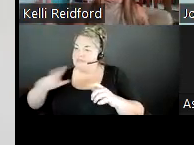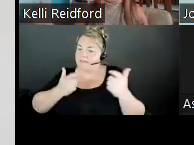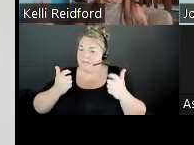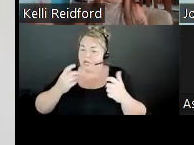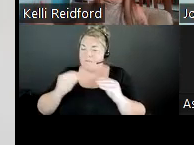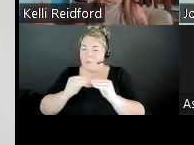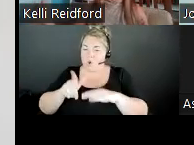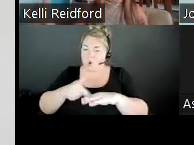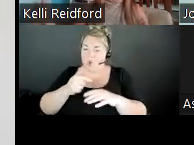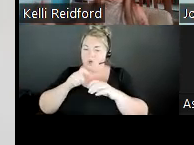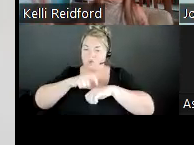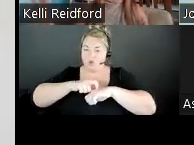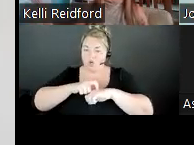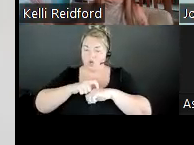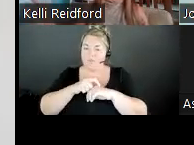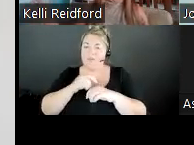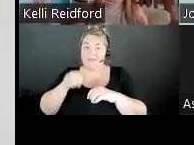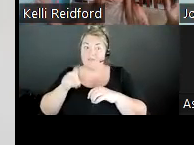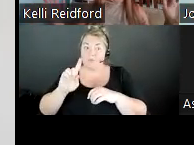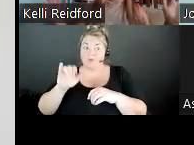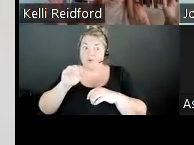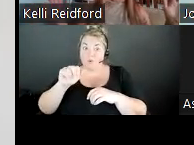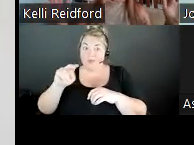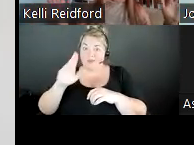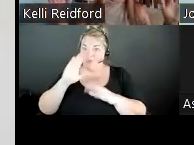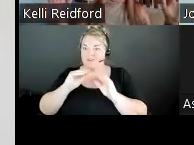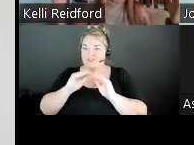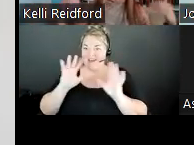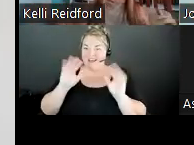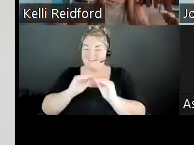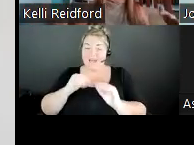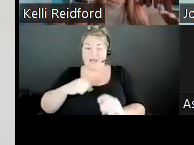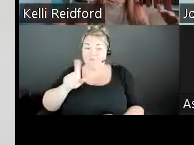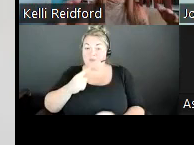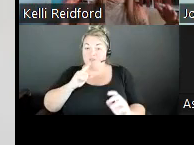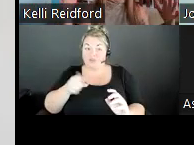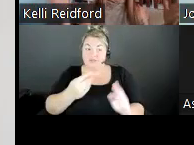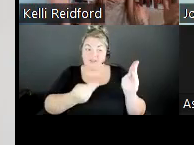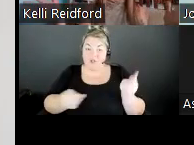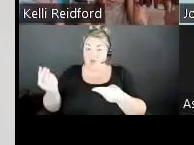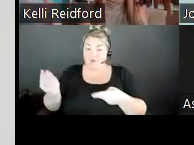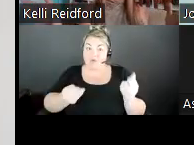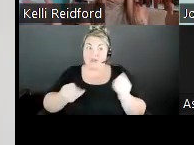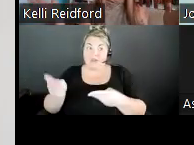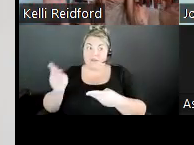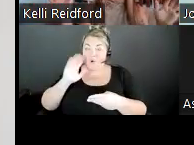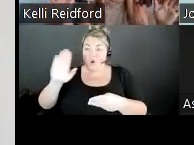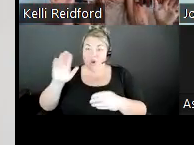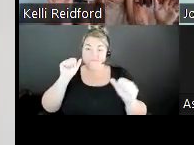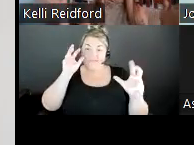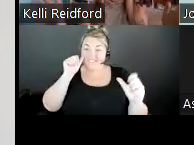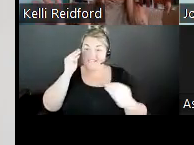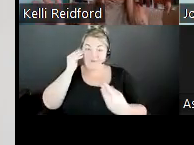where Joanne is going to shine. And really, I am just a conduit for all of her amazing information. She